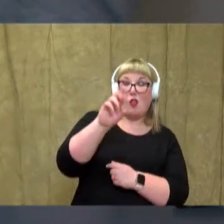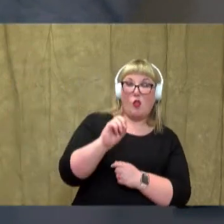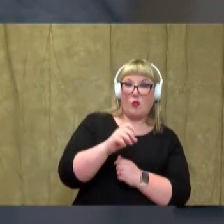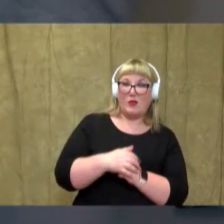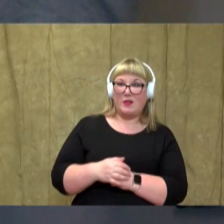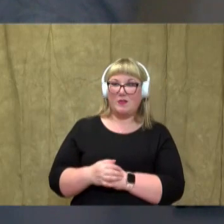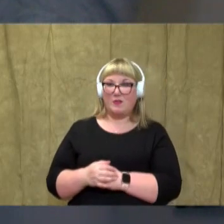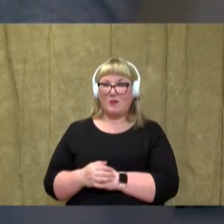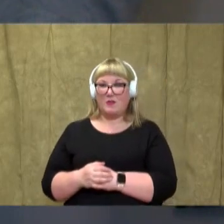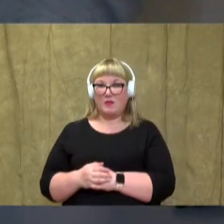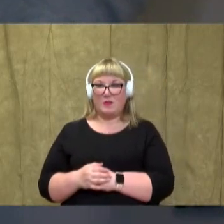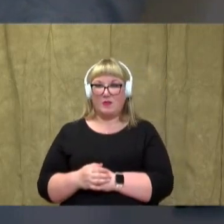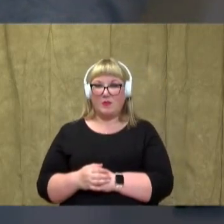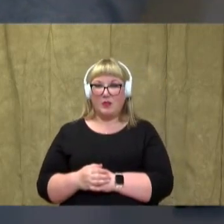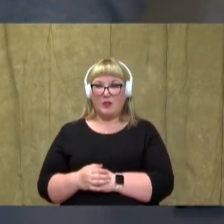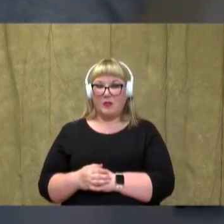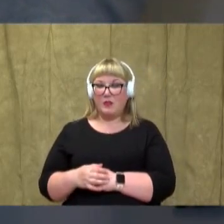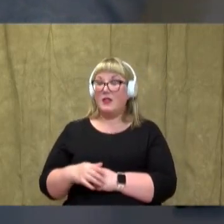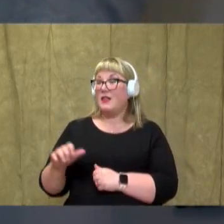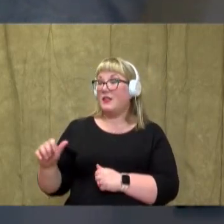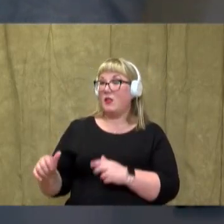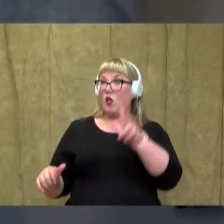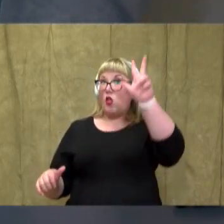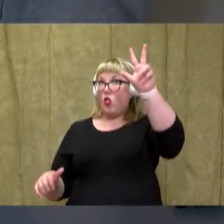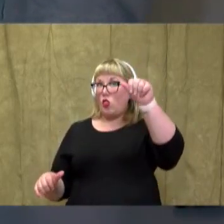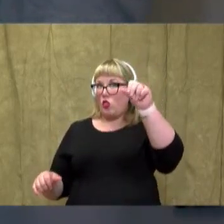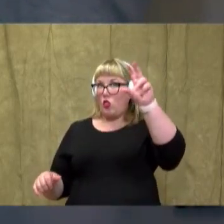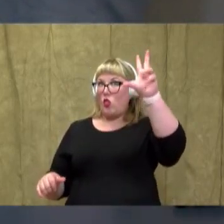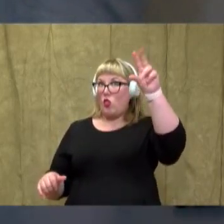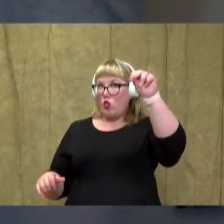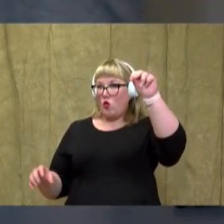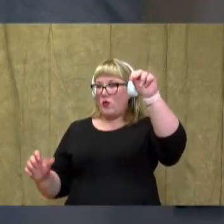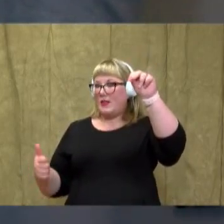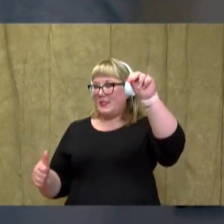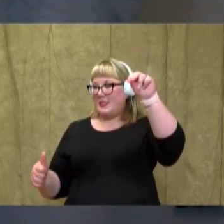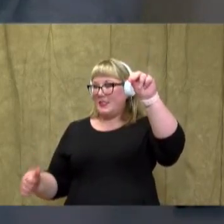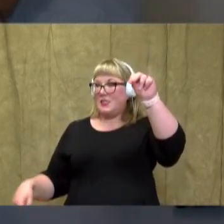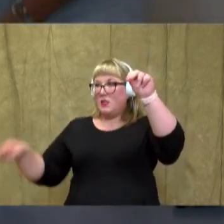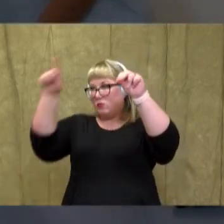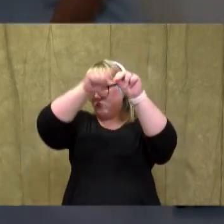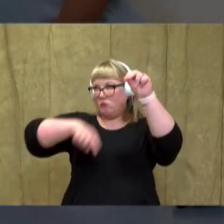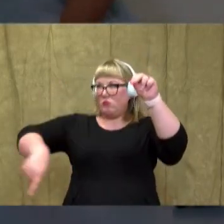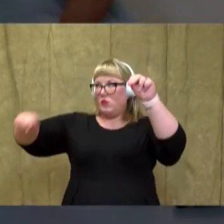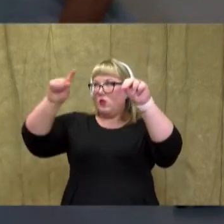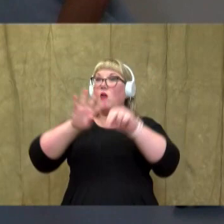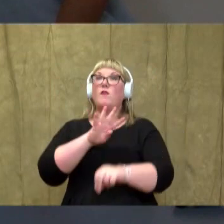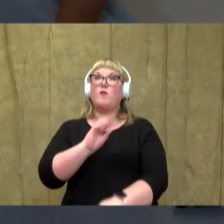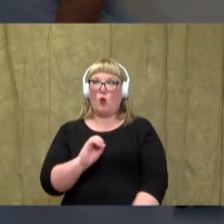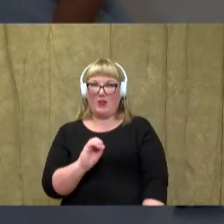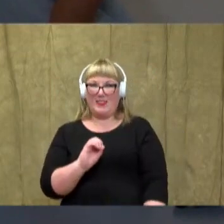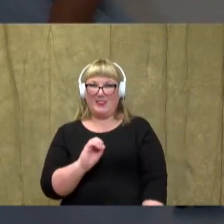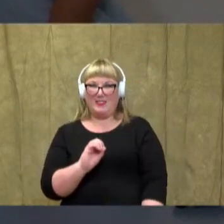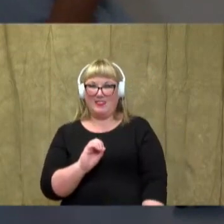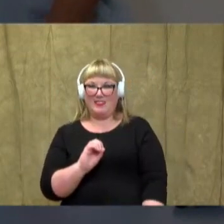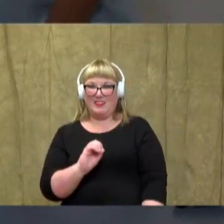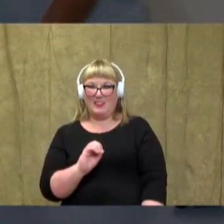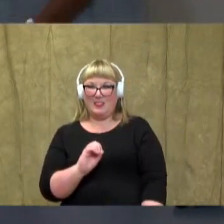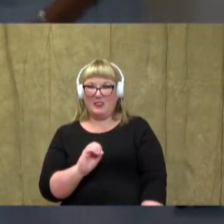it. Add the tens first. 10 plus 30 gives us 40.